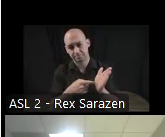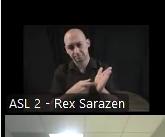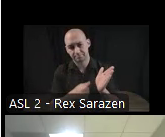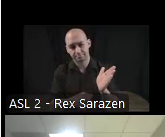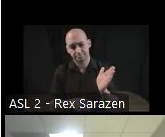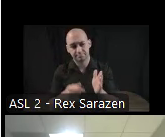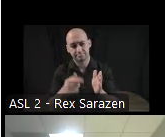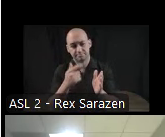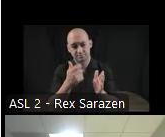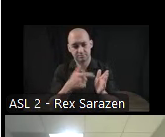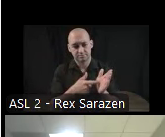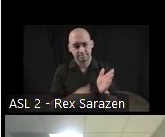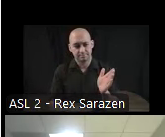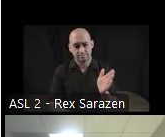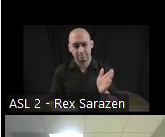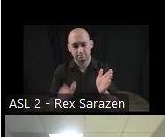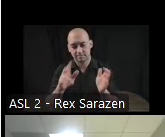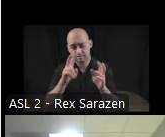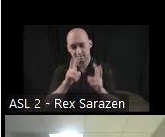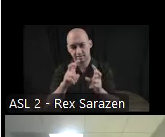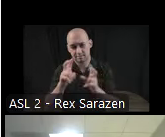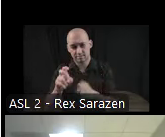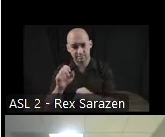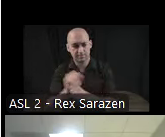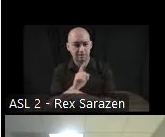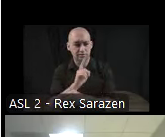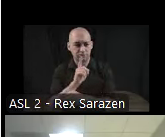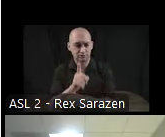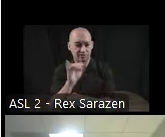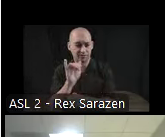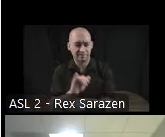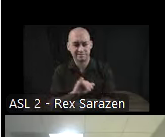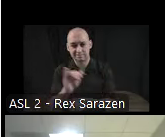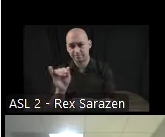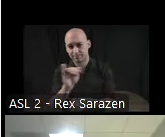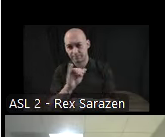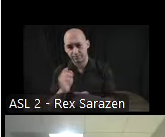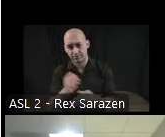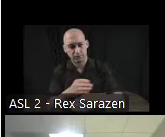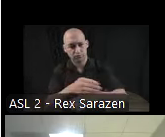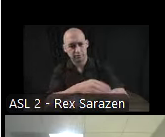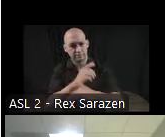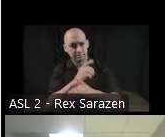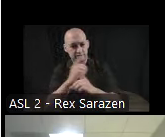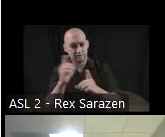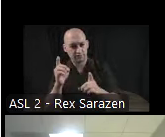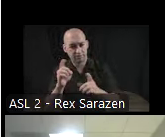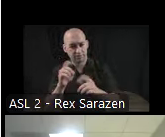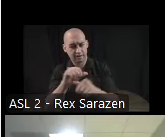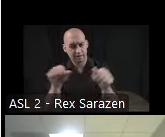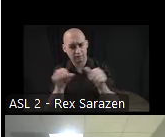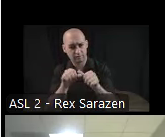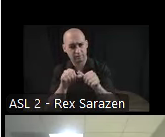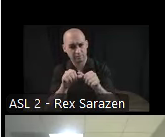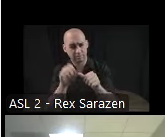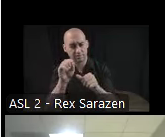there were analyses to make sure that this effect was similar across different segments of our sample. So